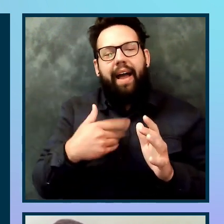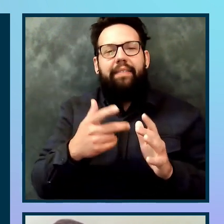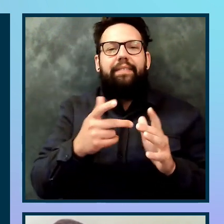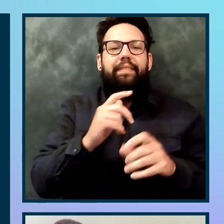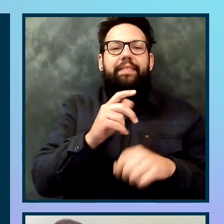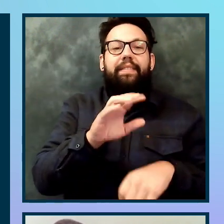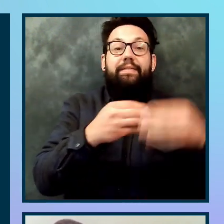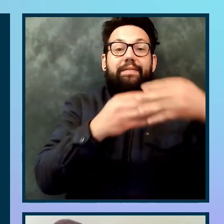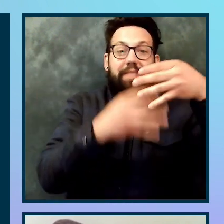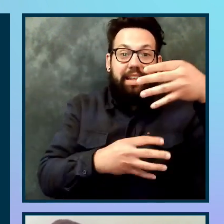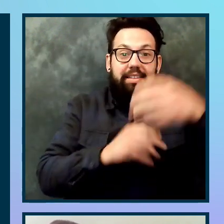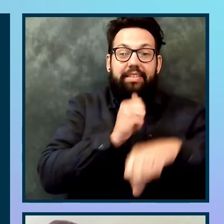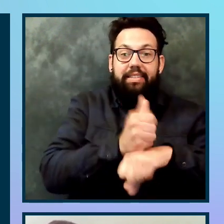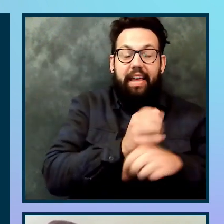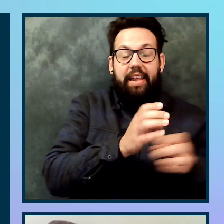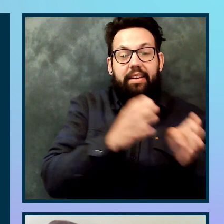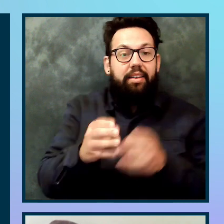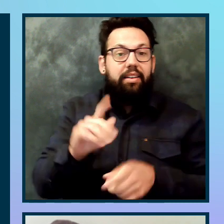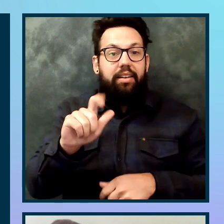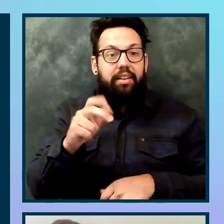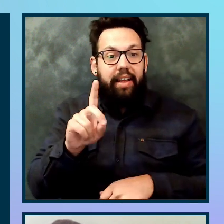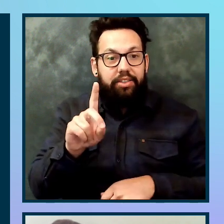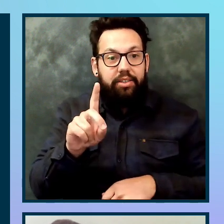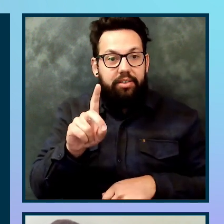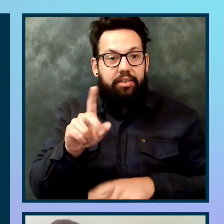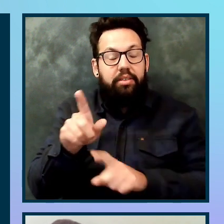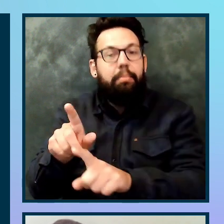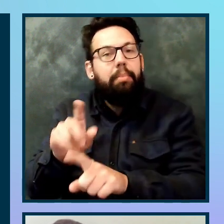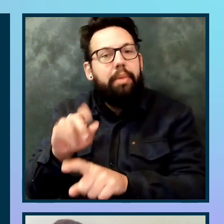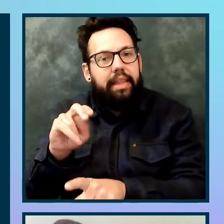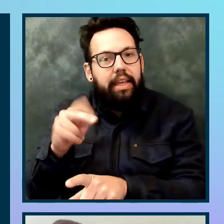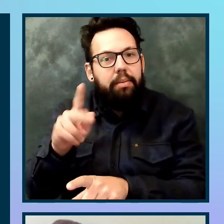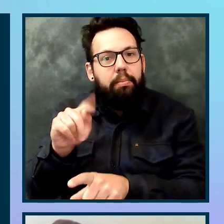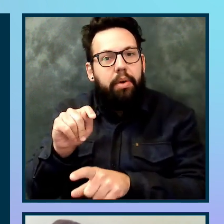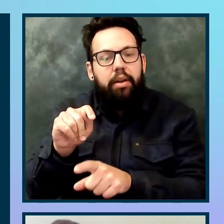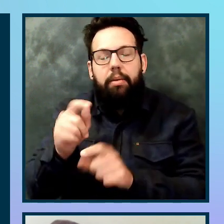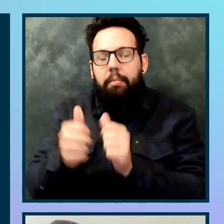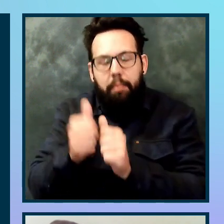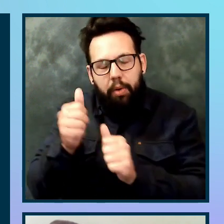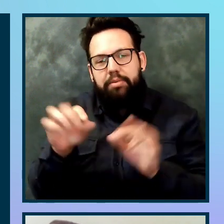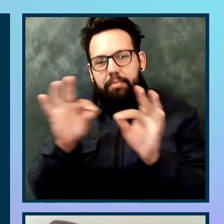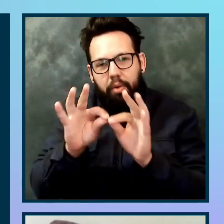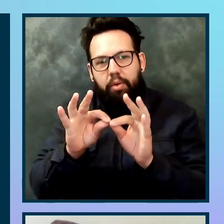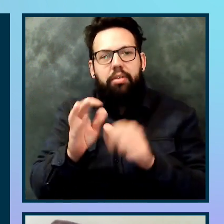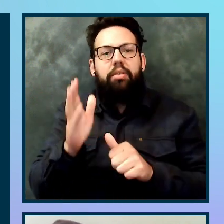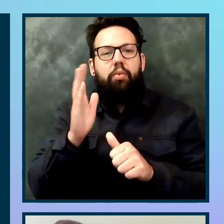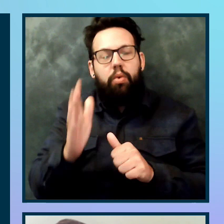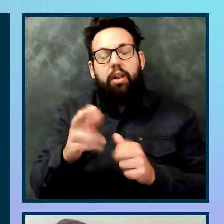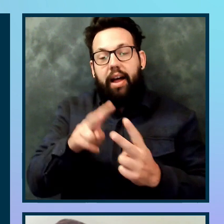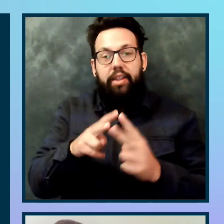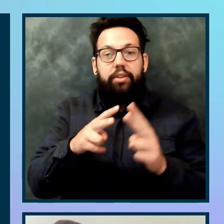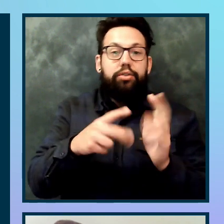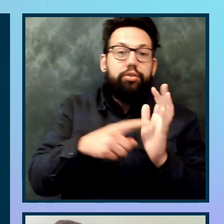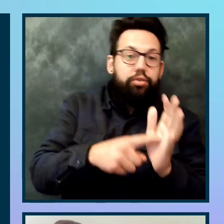And so the input is actually what we care about here, because the input will tell us, will show or hide the report.